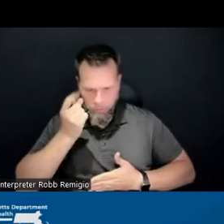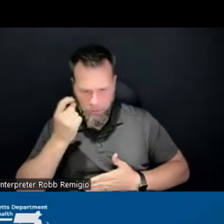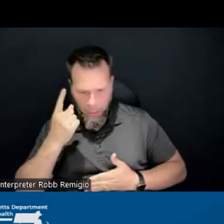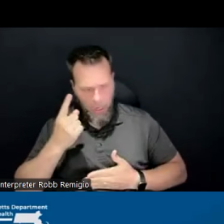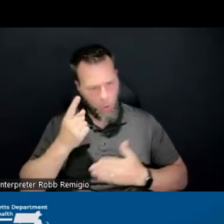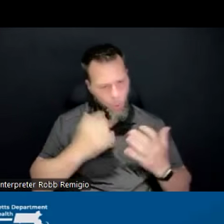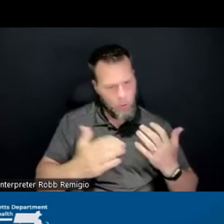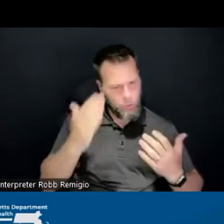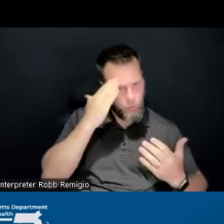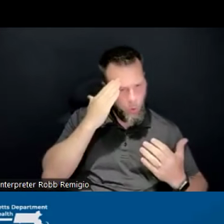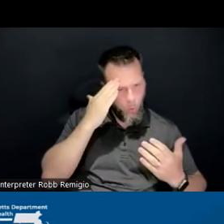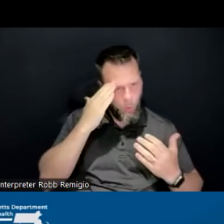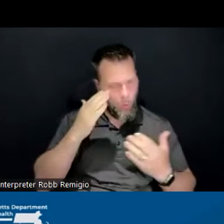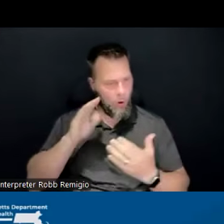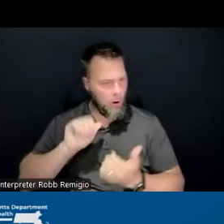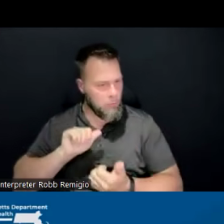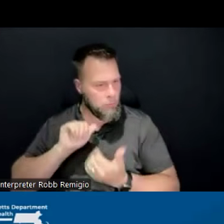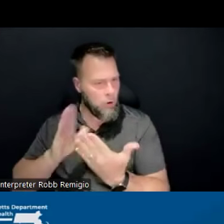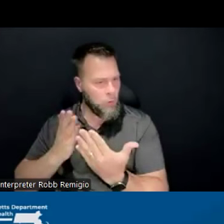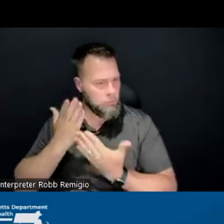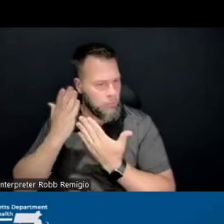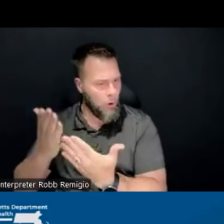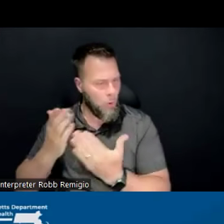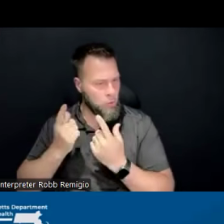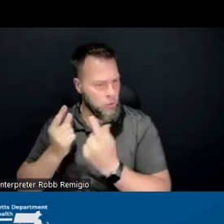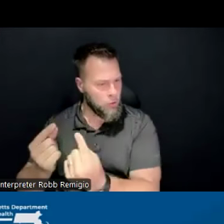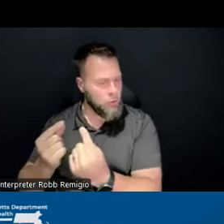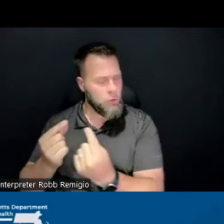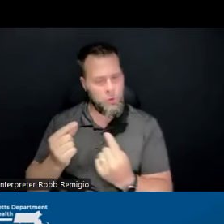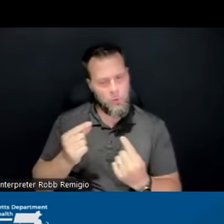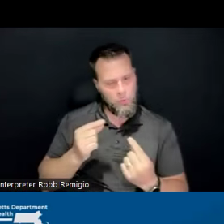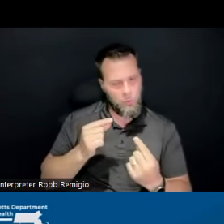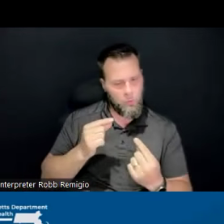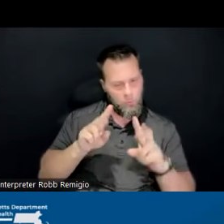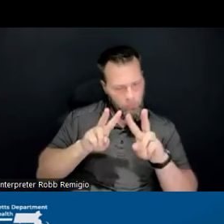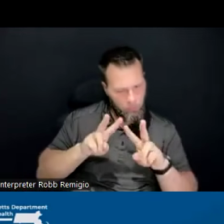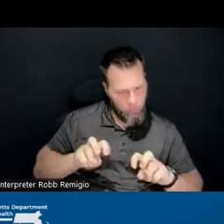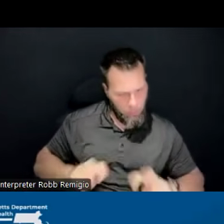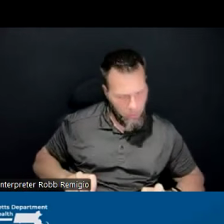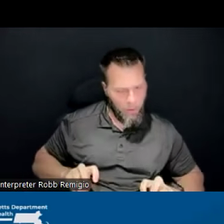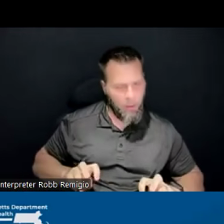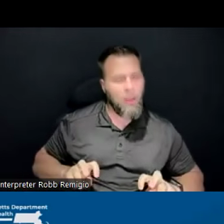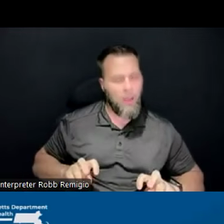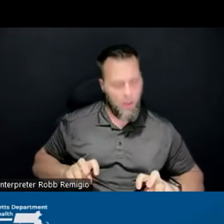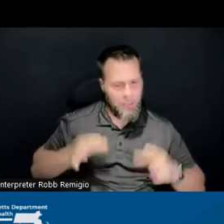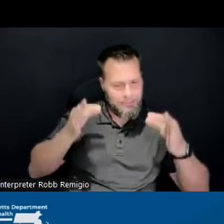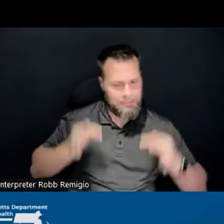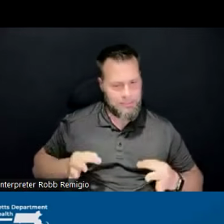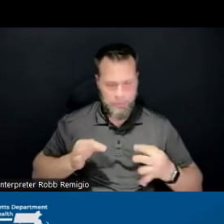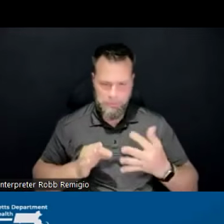case we want to make with the information, analyze it, use it to determine where our priorities